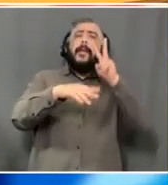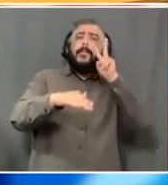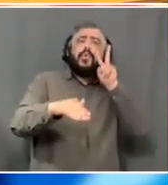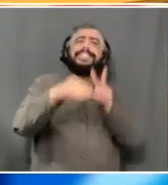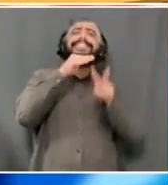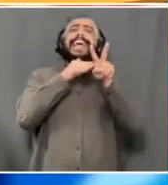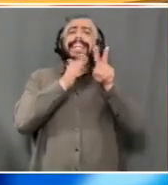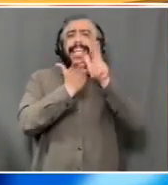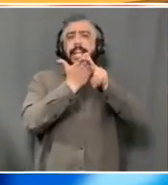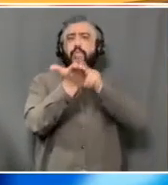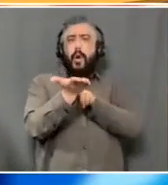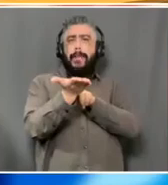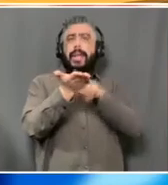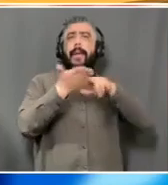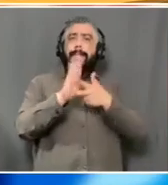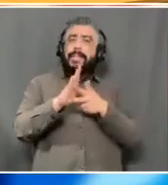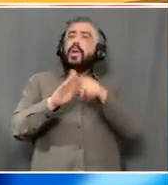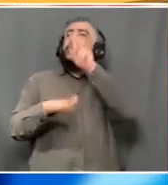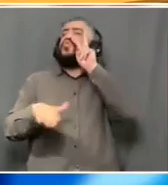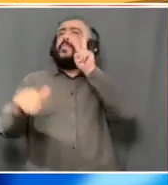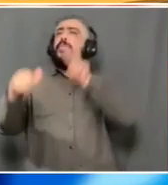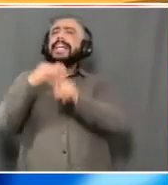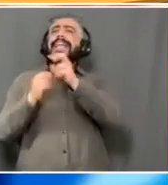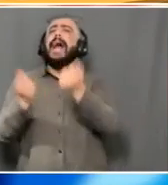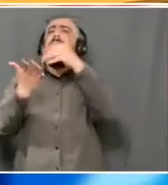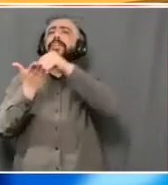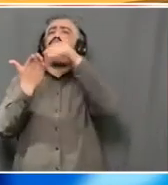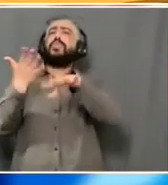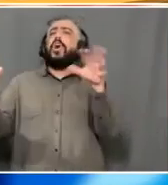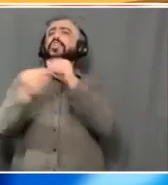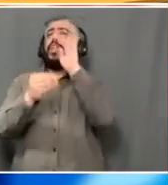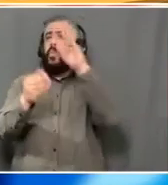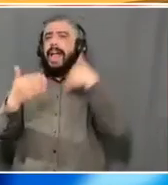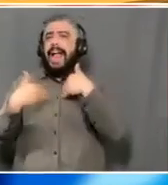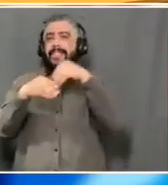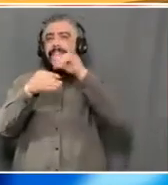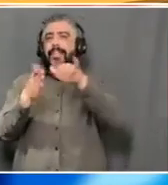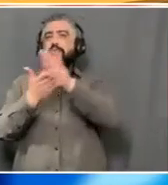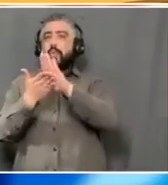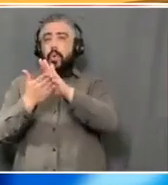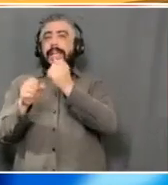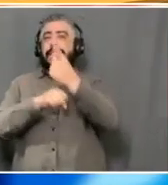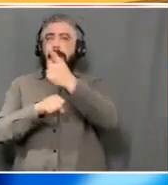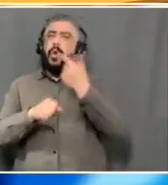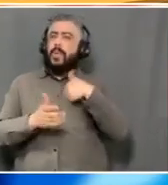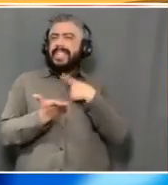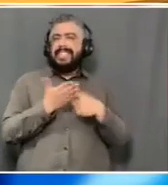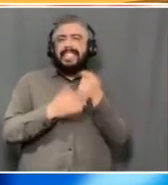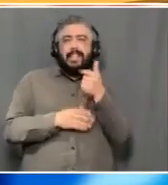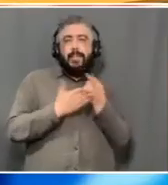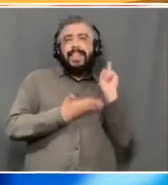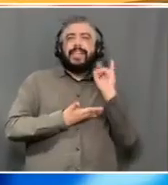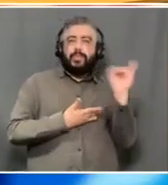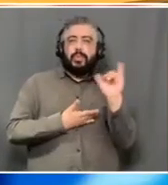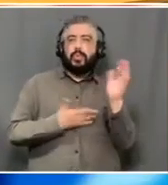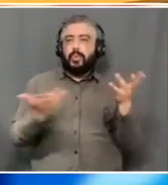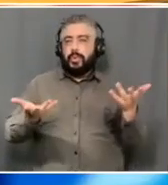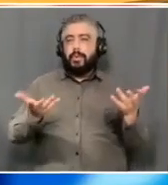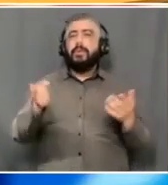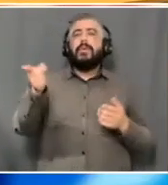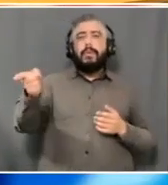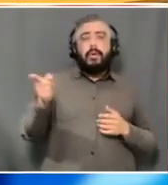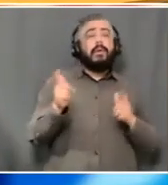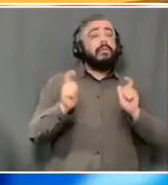projection of next year's enrollment. And that, as we discussed a bit last week as well, the